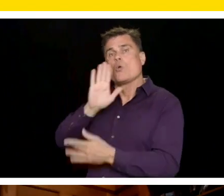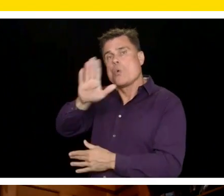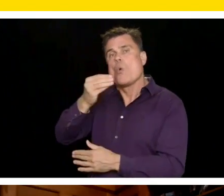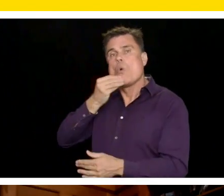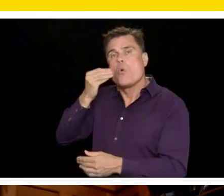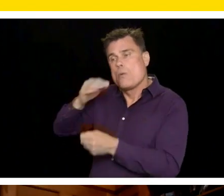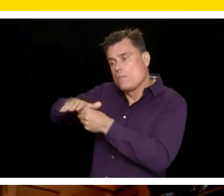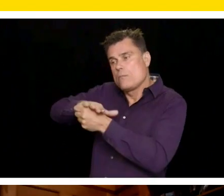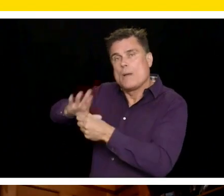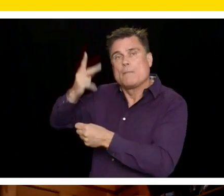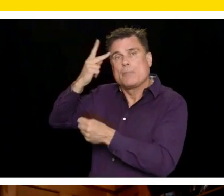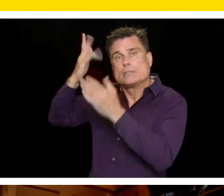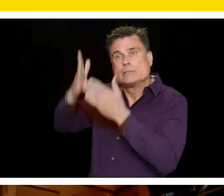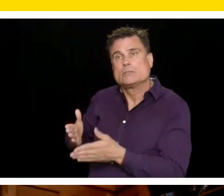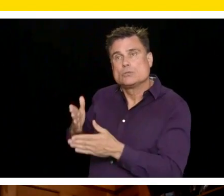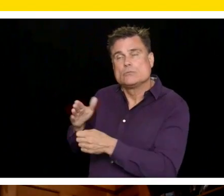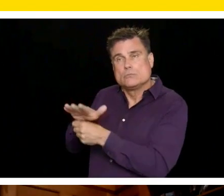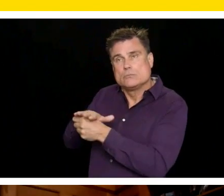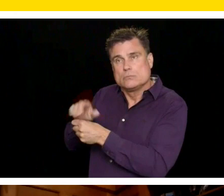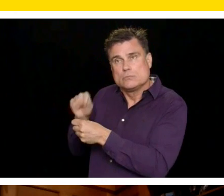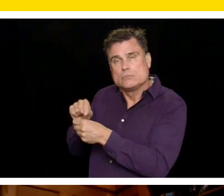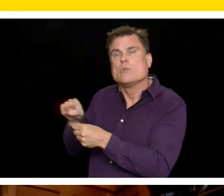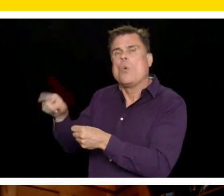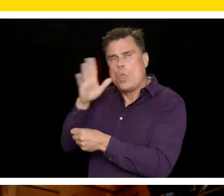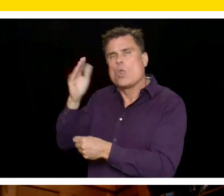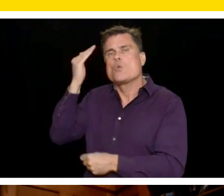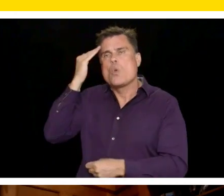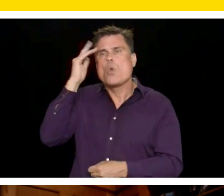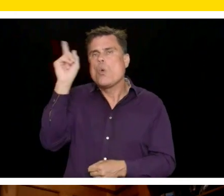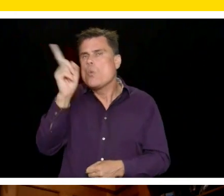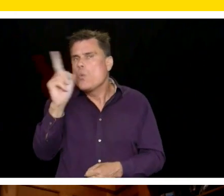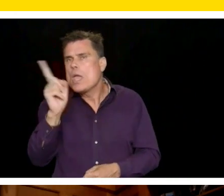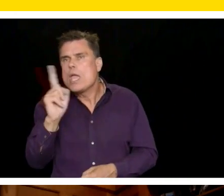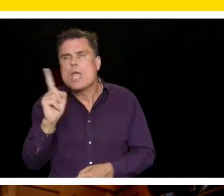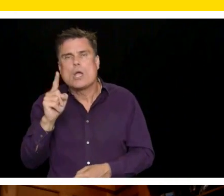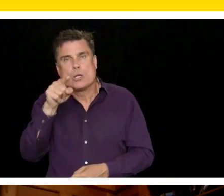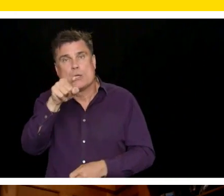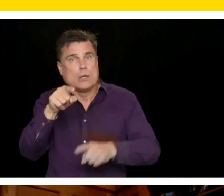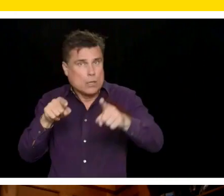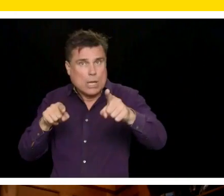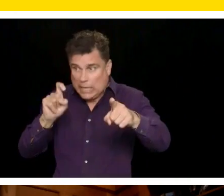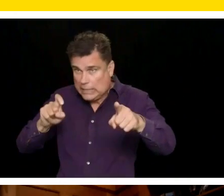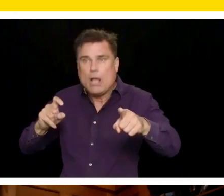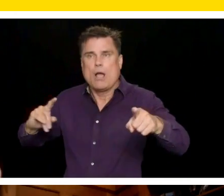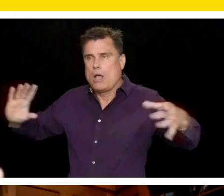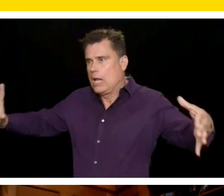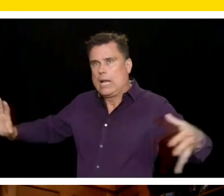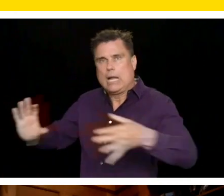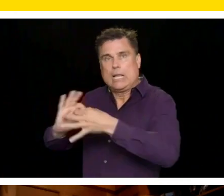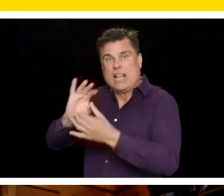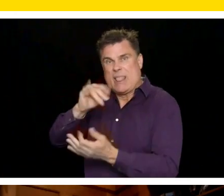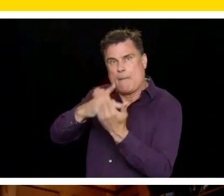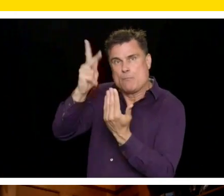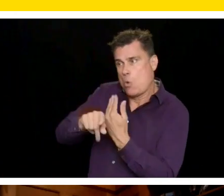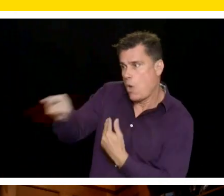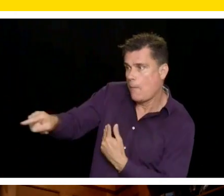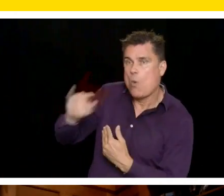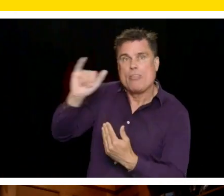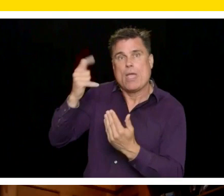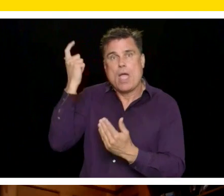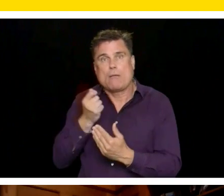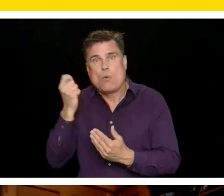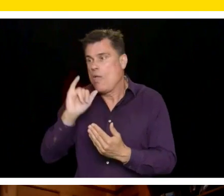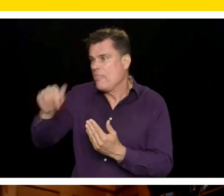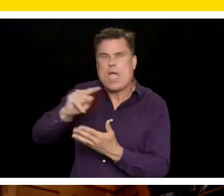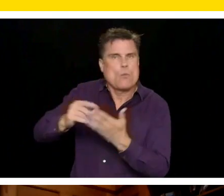different types of income support, or whether it's directing you to a particular government program. They'll be able to do